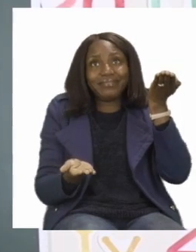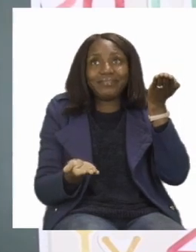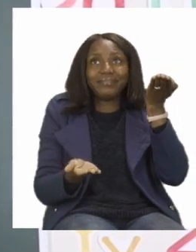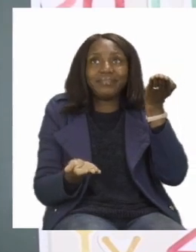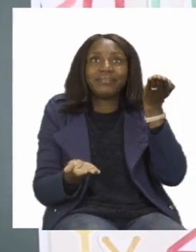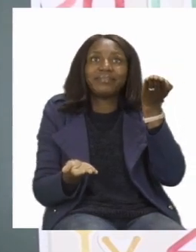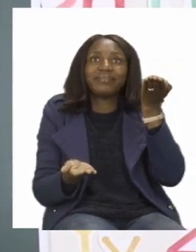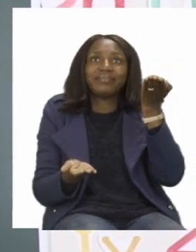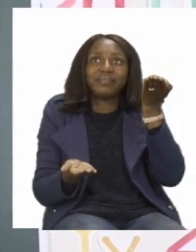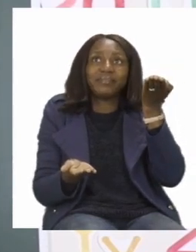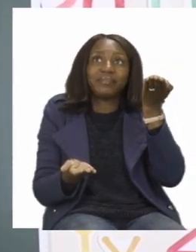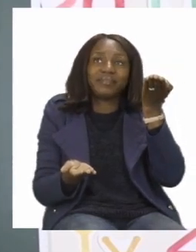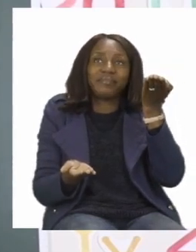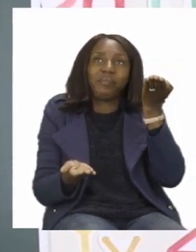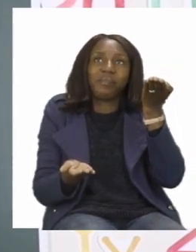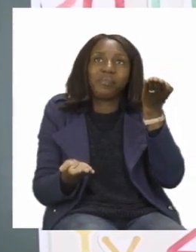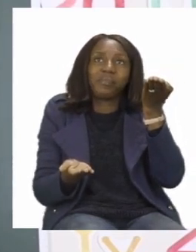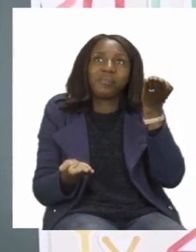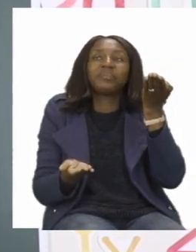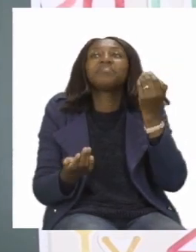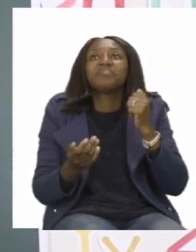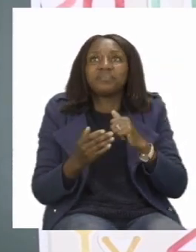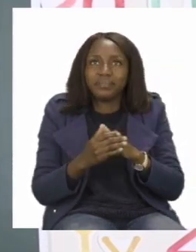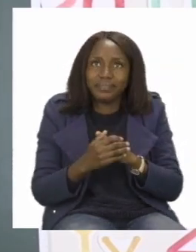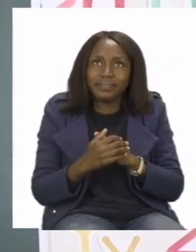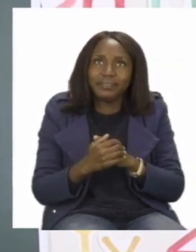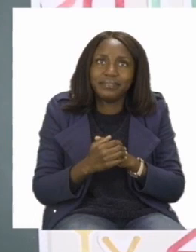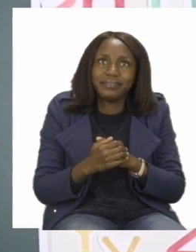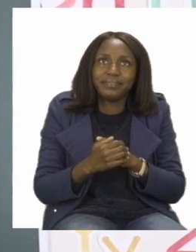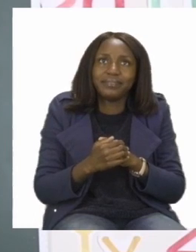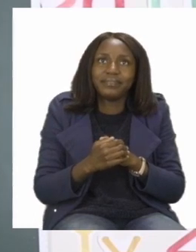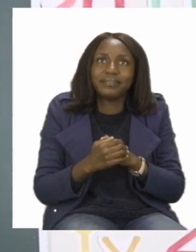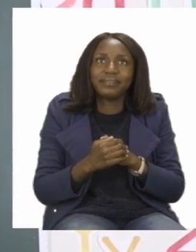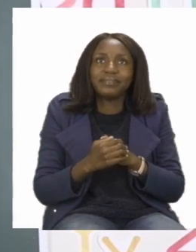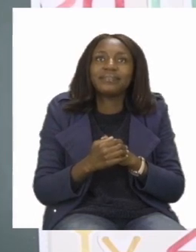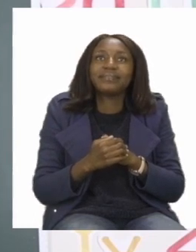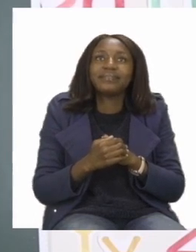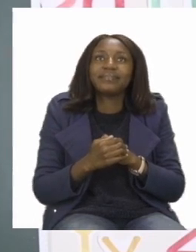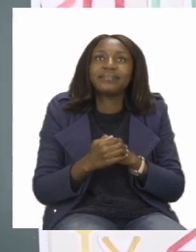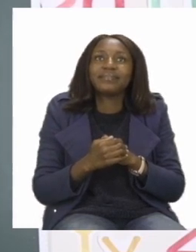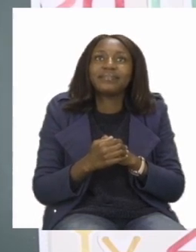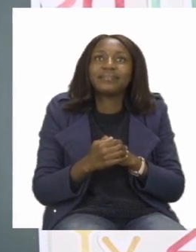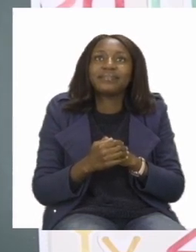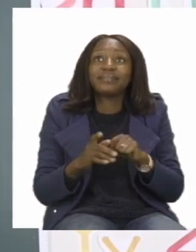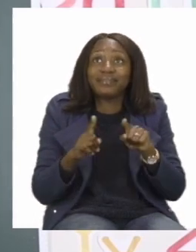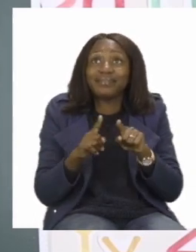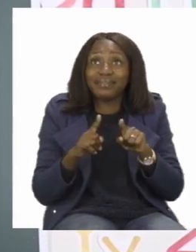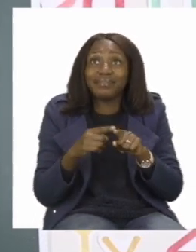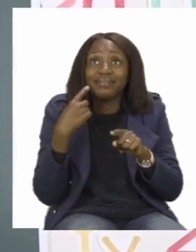it will be lower and then the color will be higher. So we can also say that the color